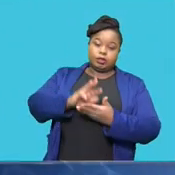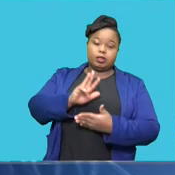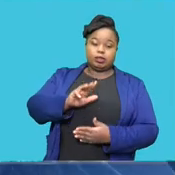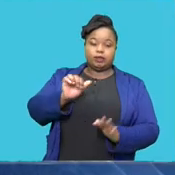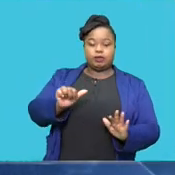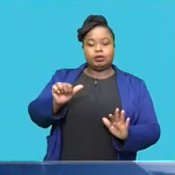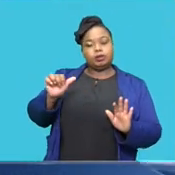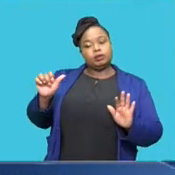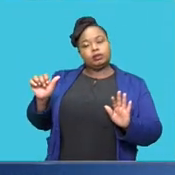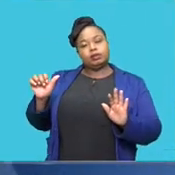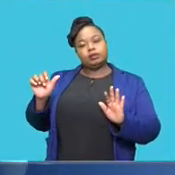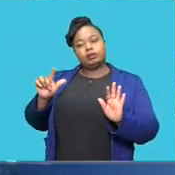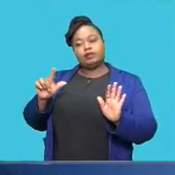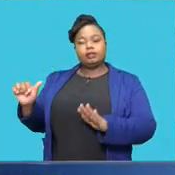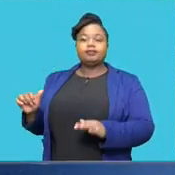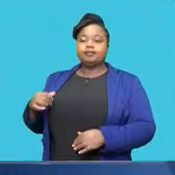ngo-1976 athatha isinqumo sokuthi